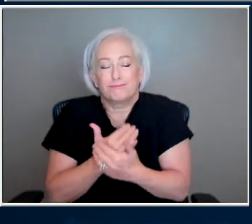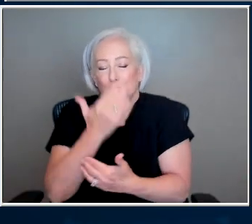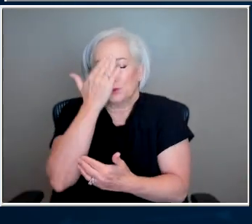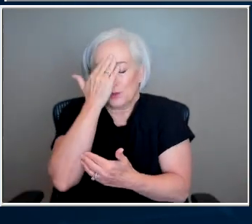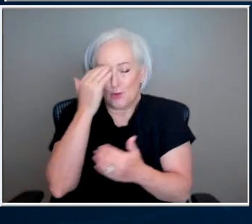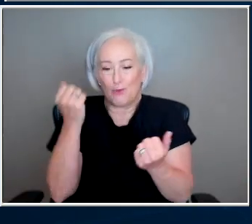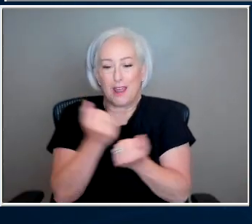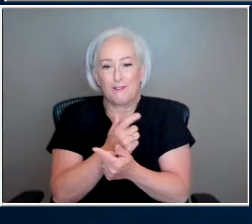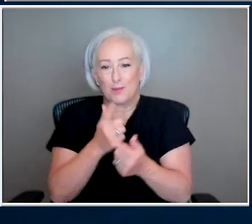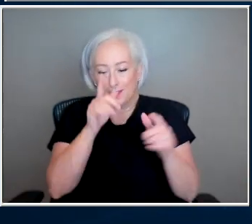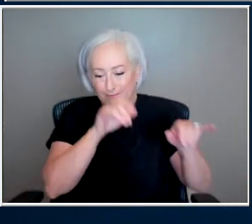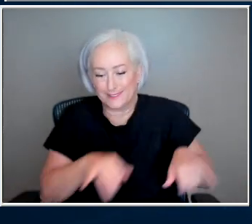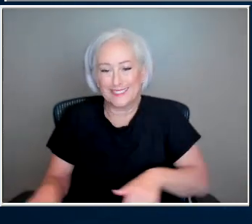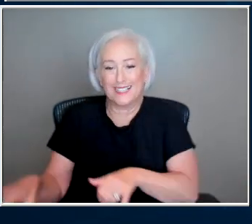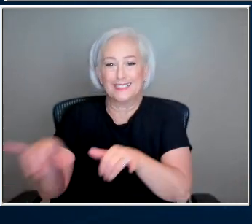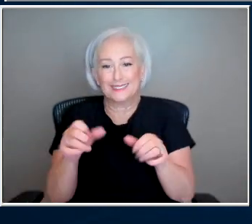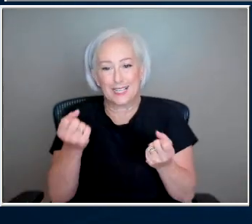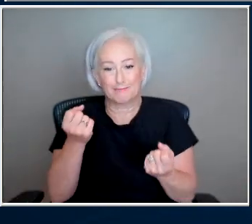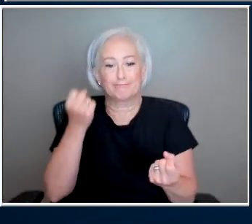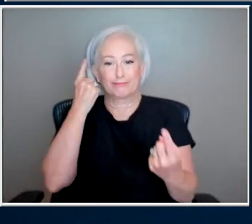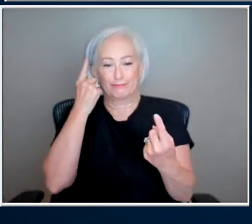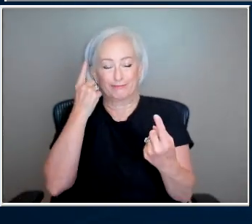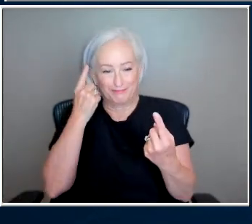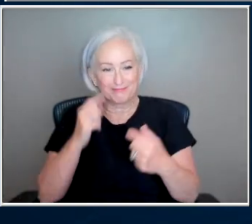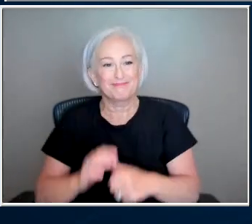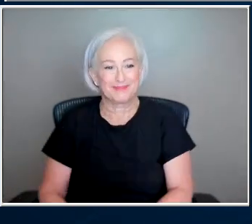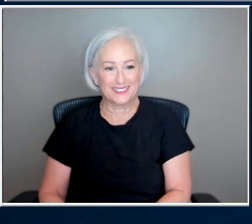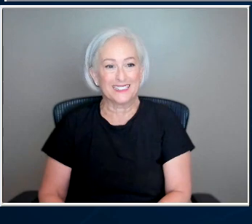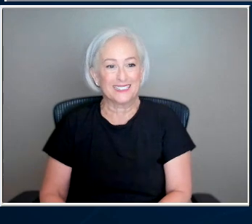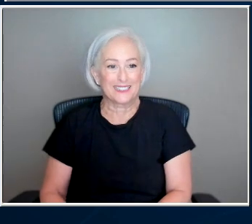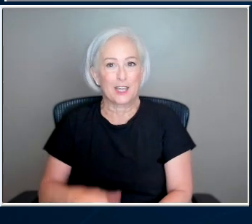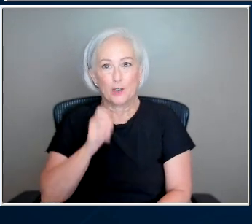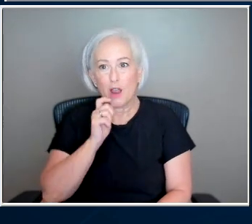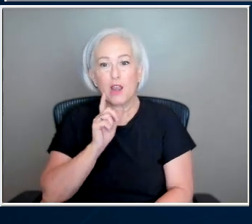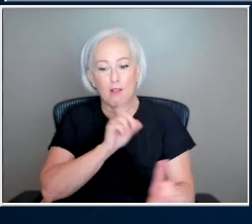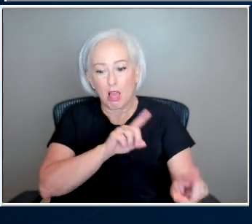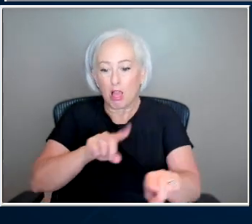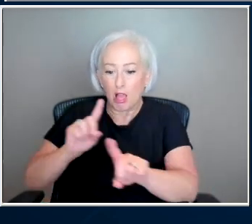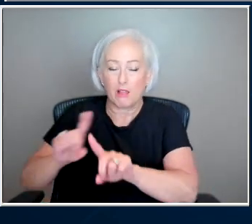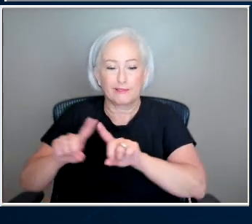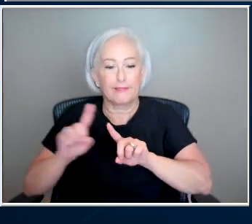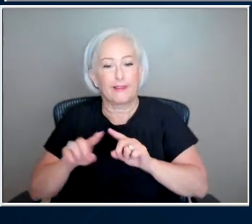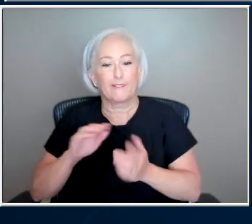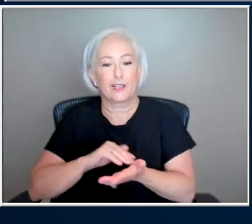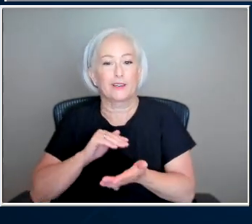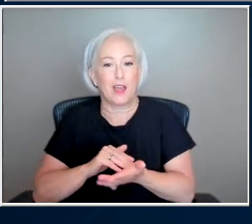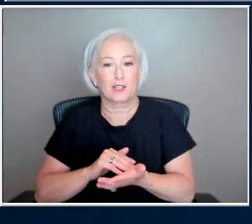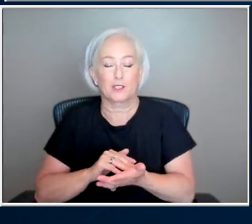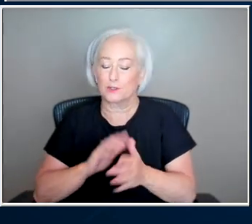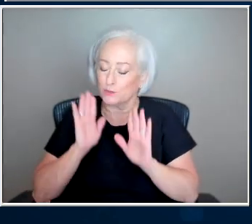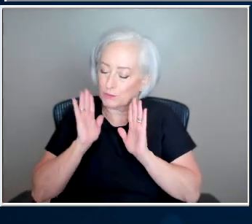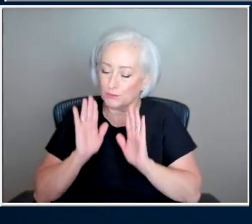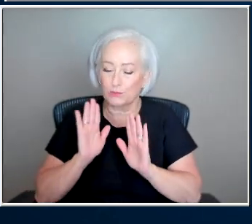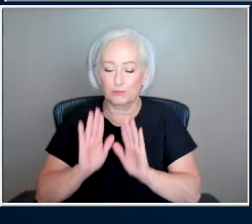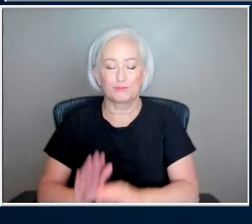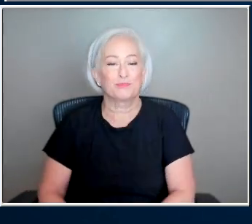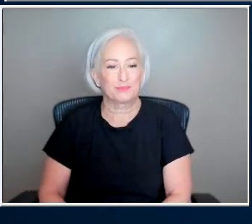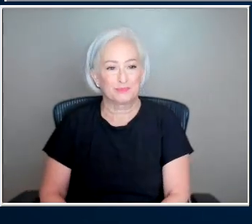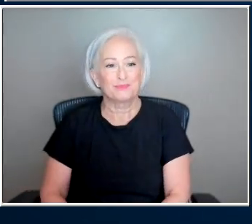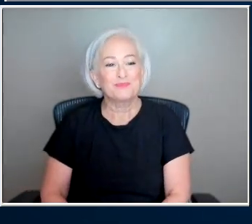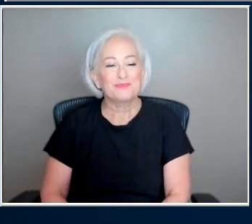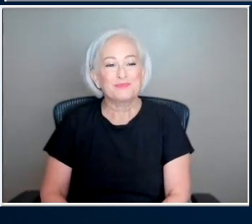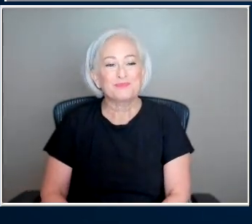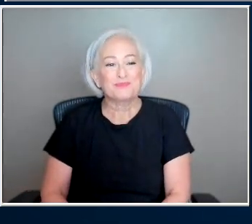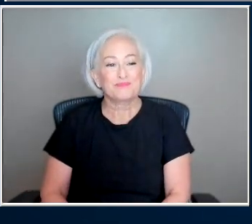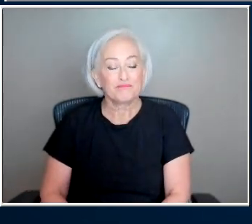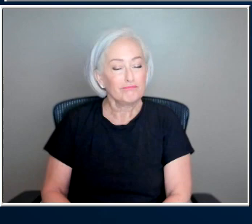kind of this one-stop shop, but knowing that, you're not running around town to these appointments that are difficult as they are. And we mentioned that she was